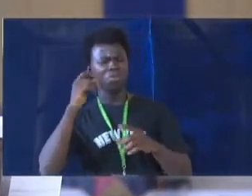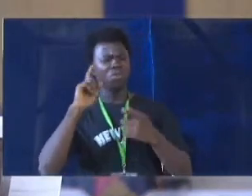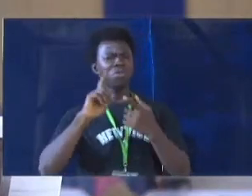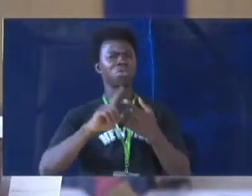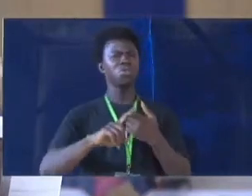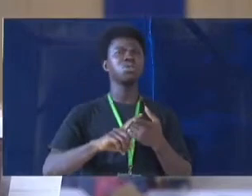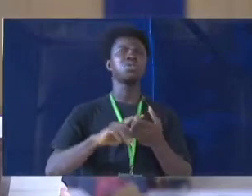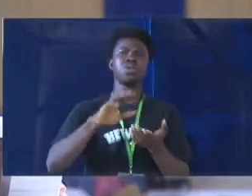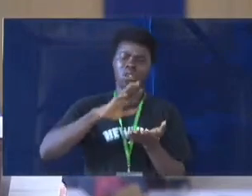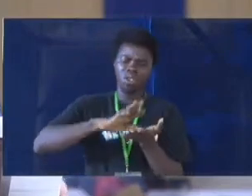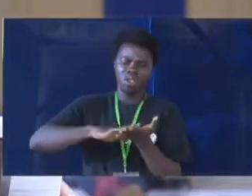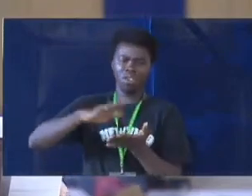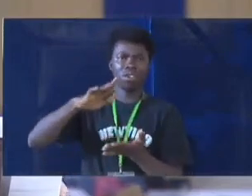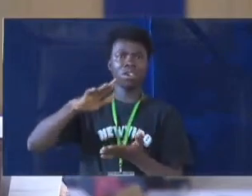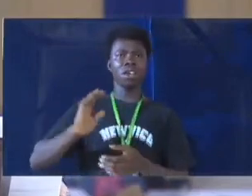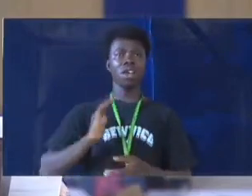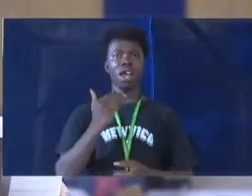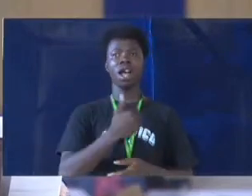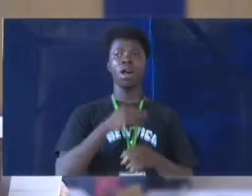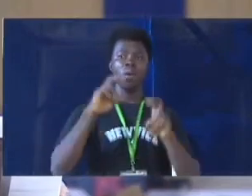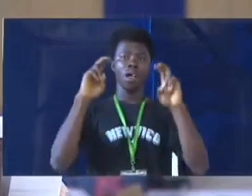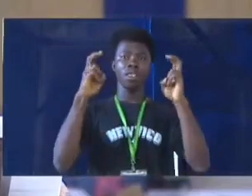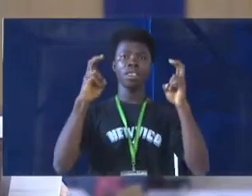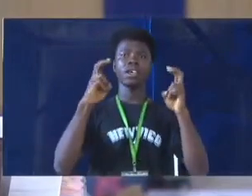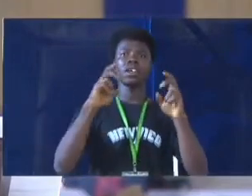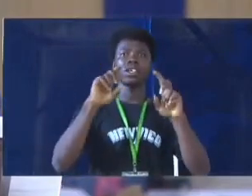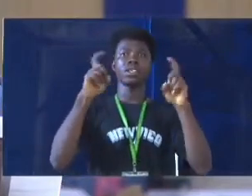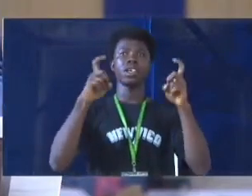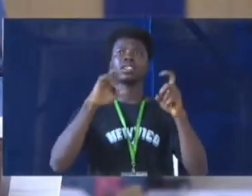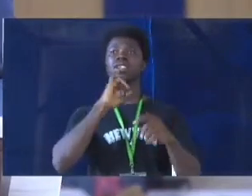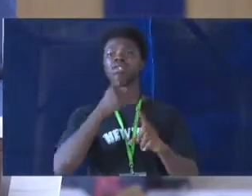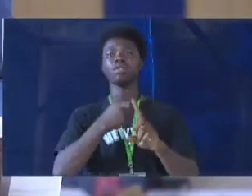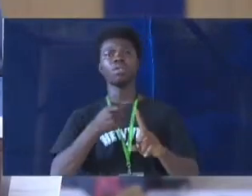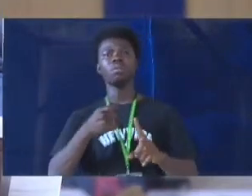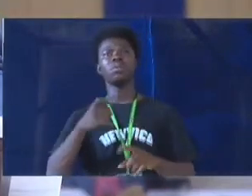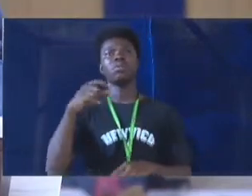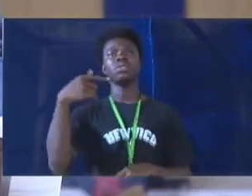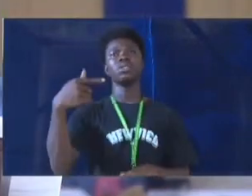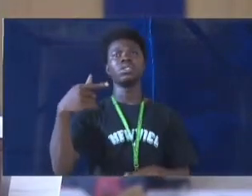And I'll be taking the text from Genesis chapter 50,